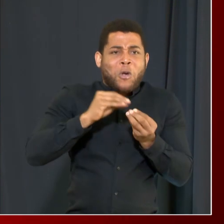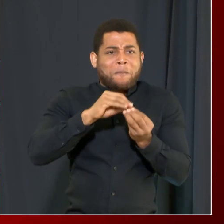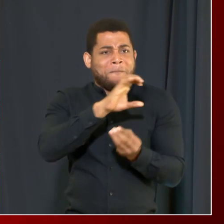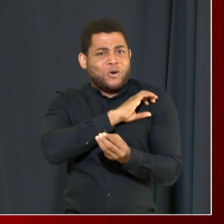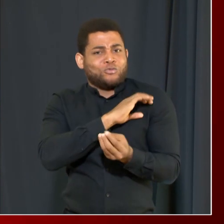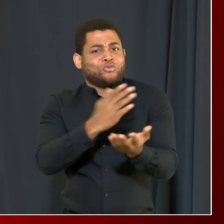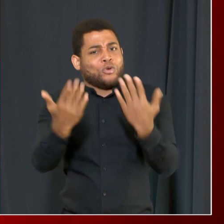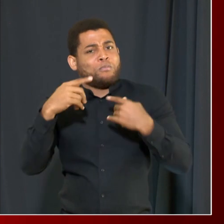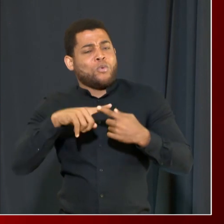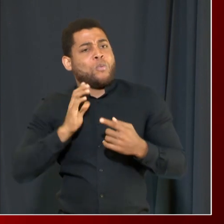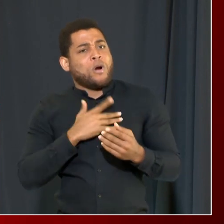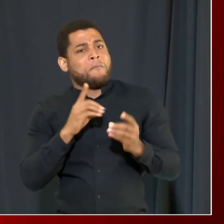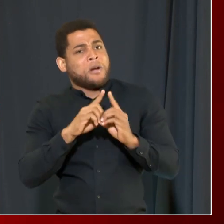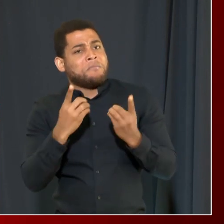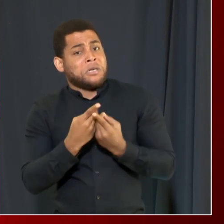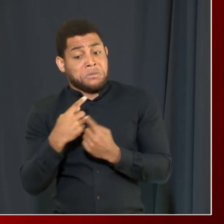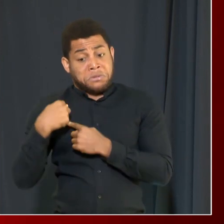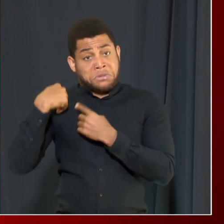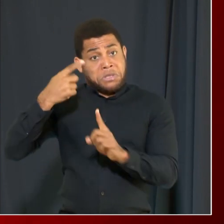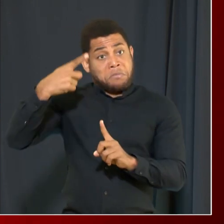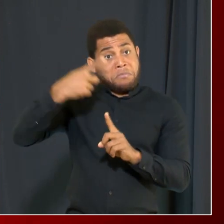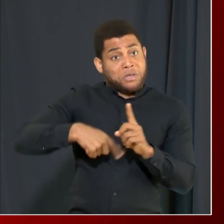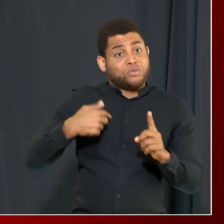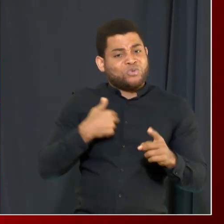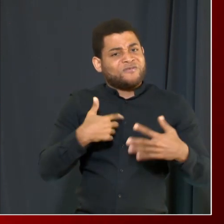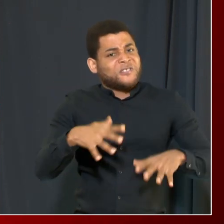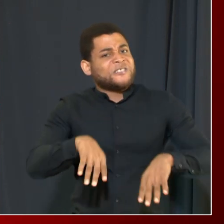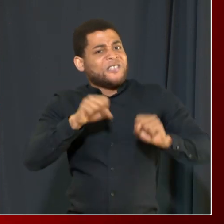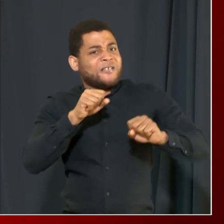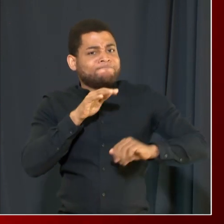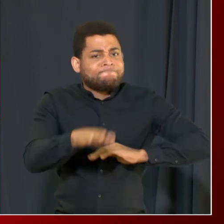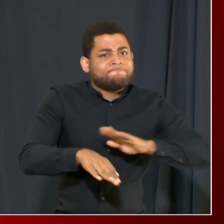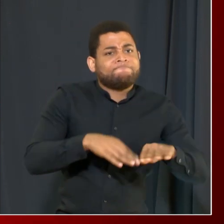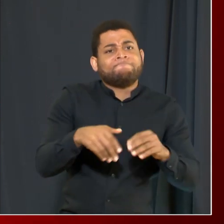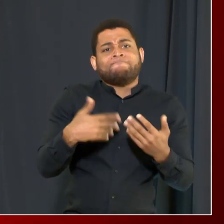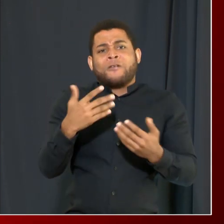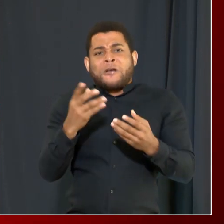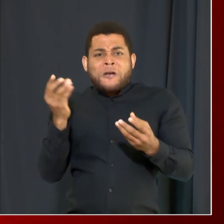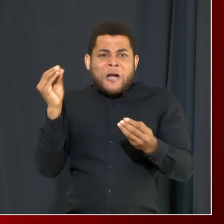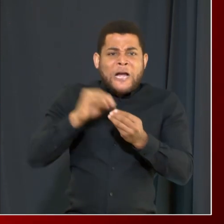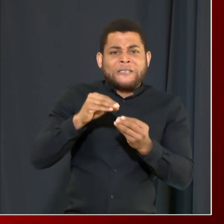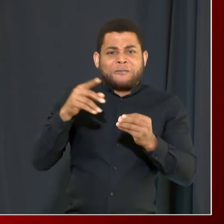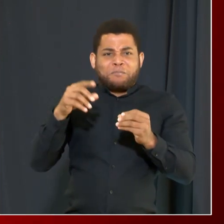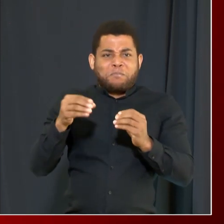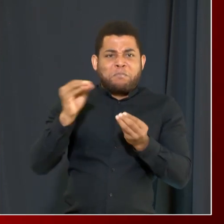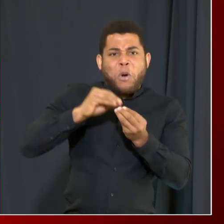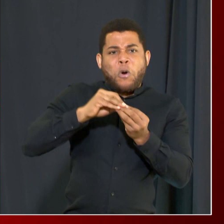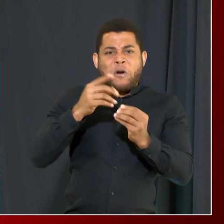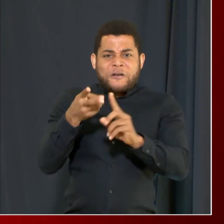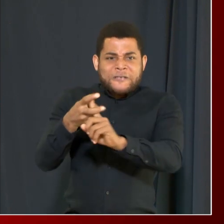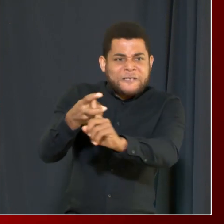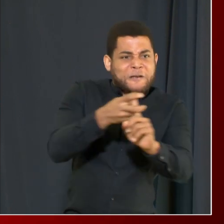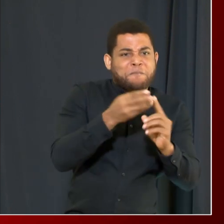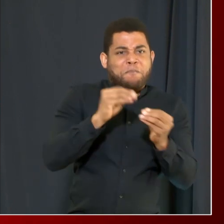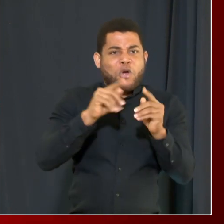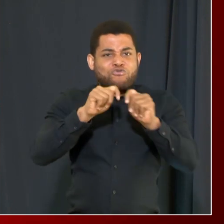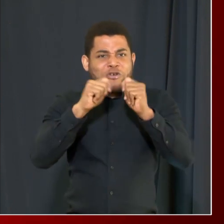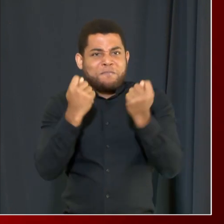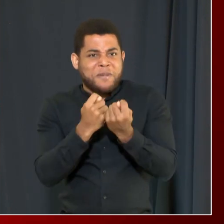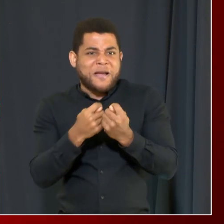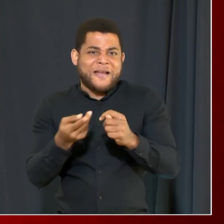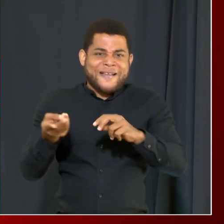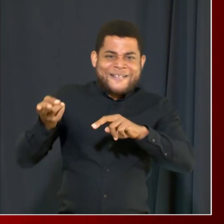month, I've taken steps to add additional resources for our recruiting team by standing up an in-person recruitment outreach